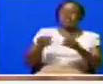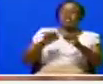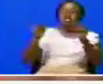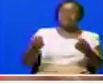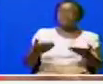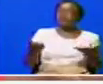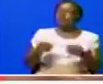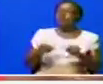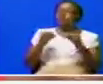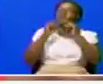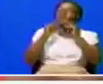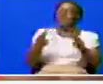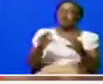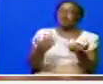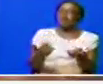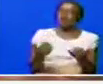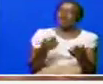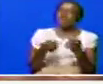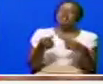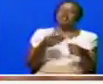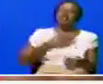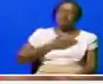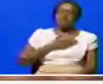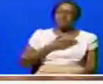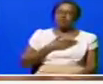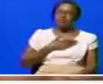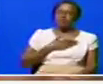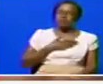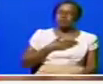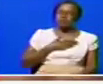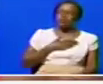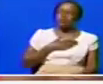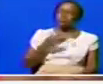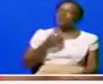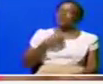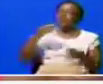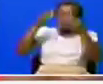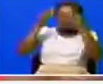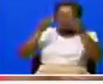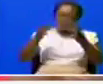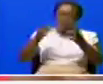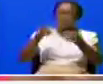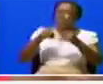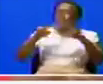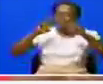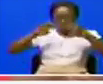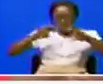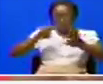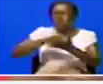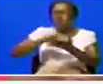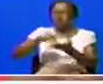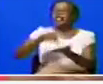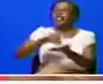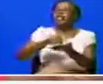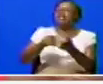on peacefully. Now it comes to us. We have decided to assess the situation again